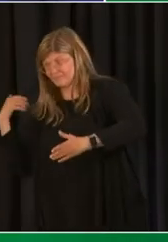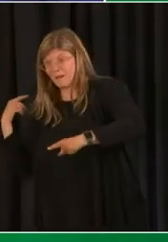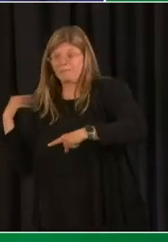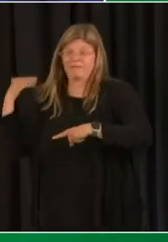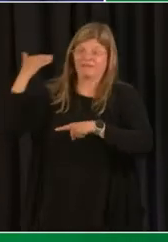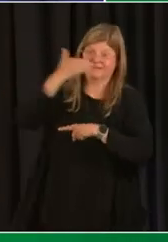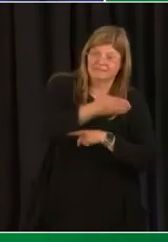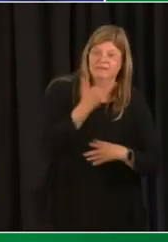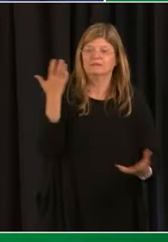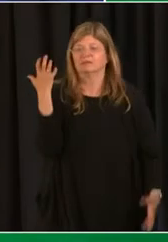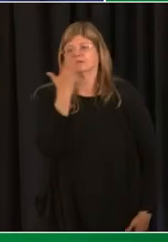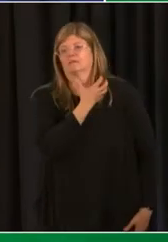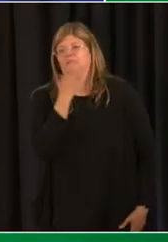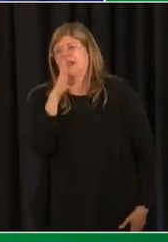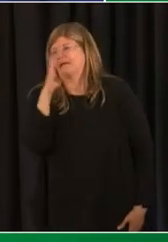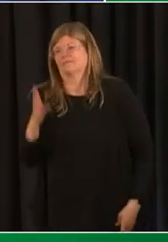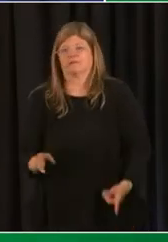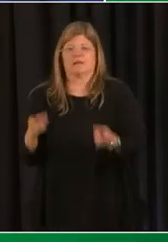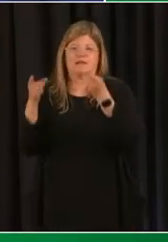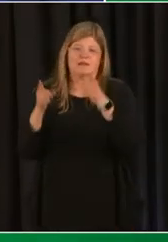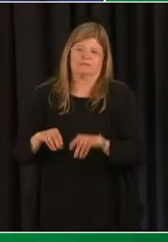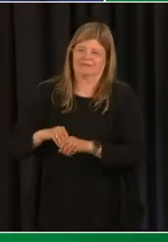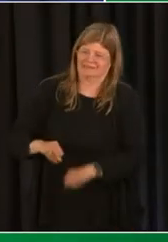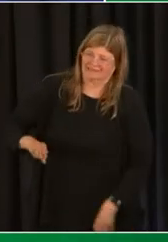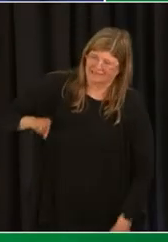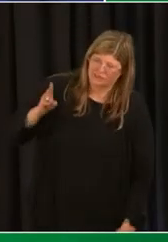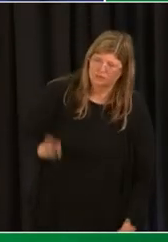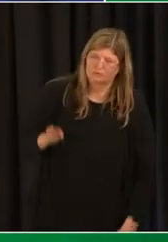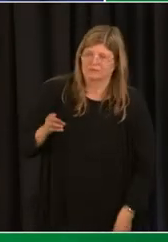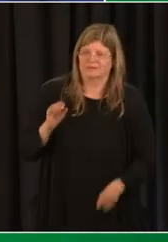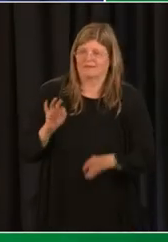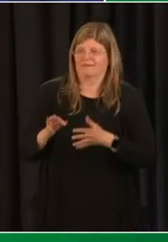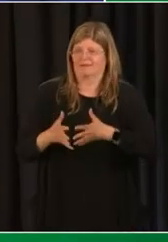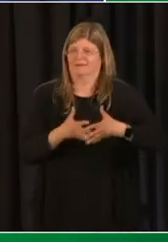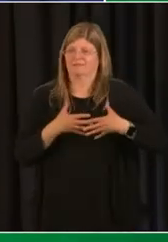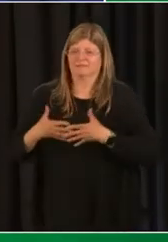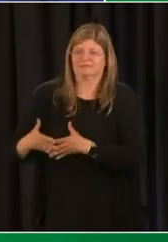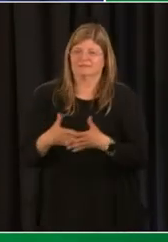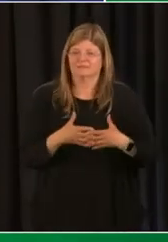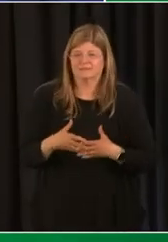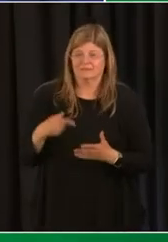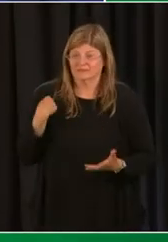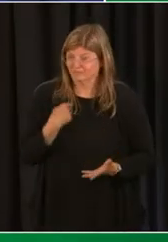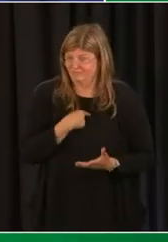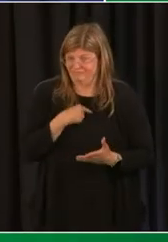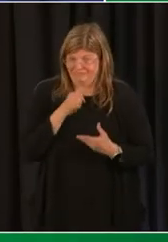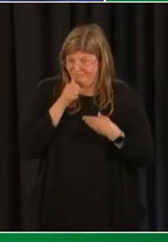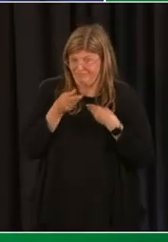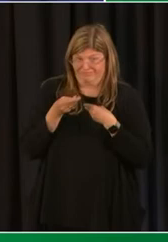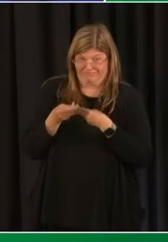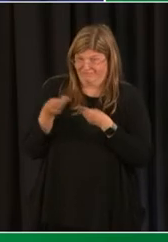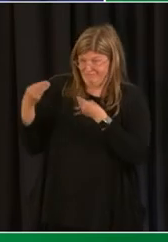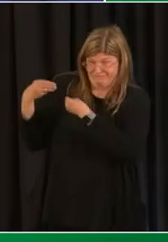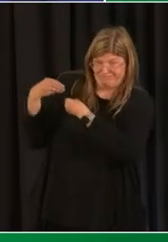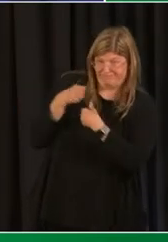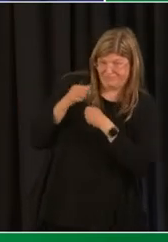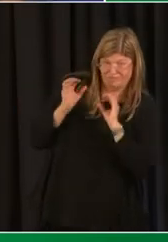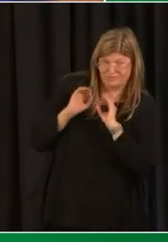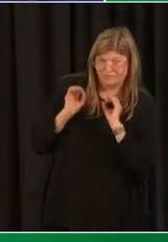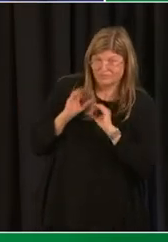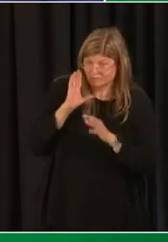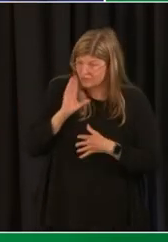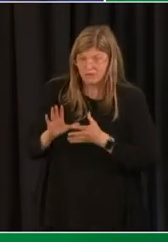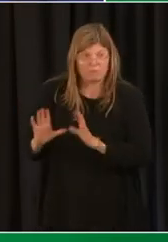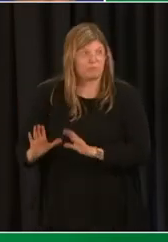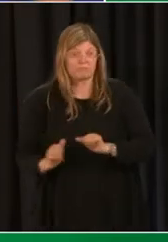on people applying early, which is why that we have that emphasis. Because if we are not spending the money down, it will be recaptured and given